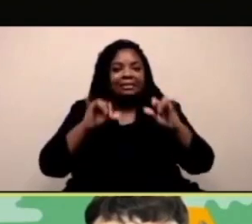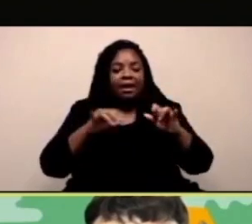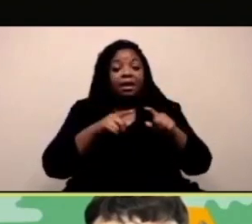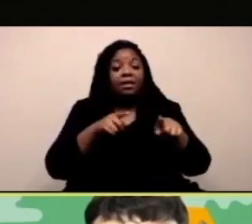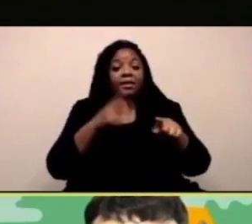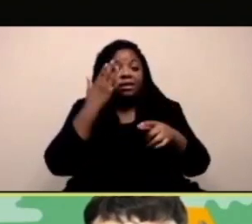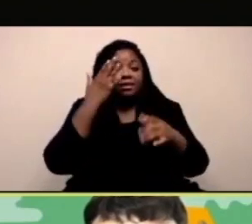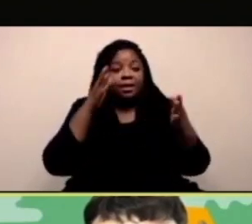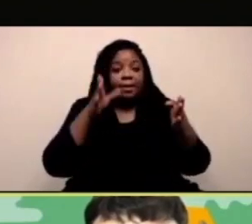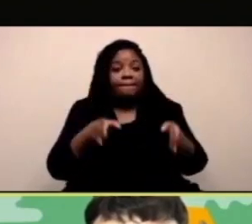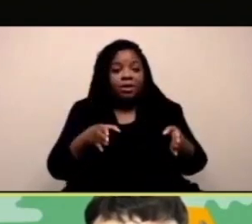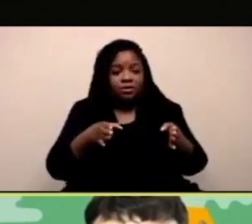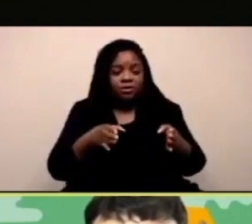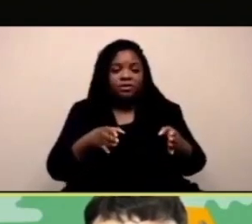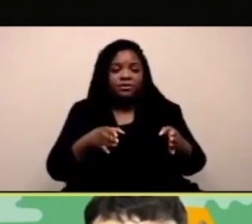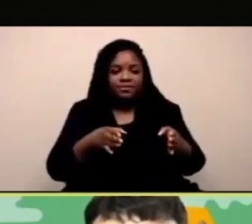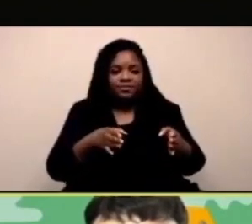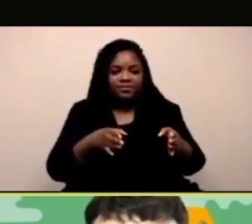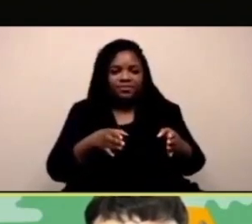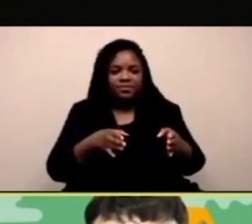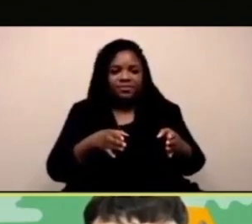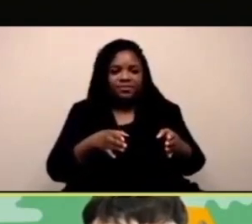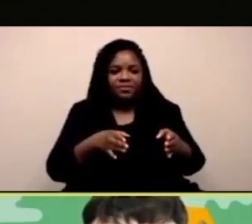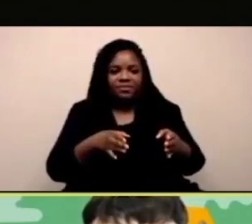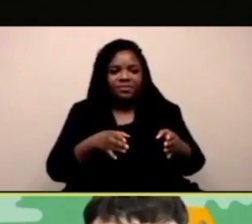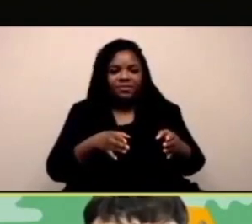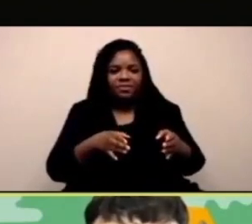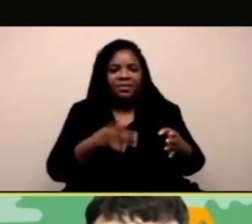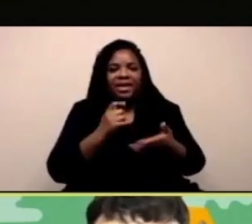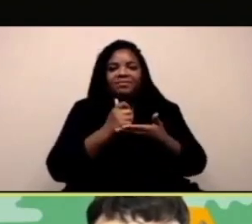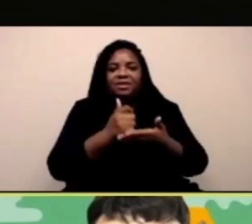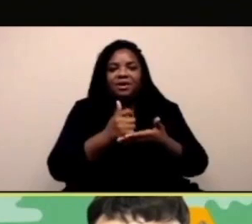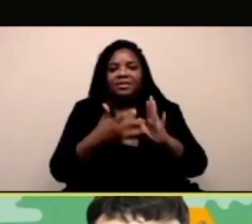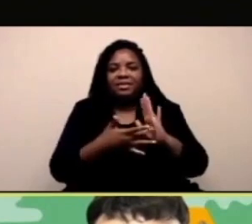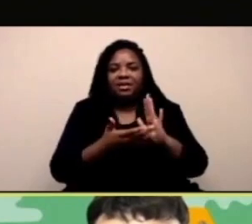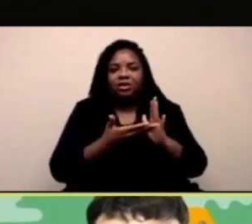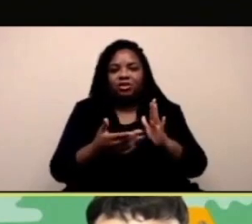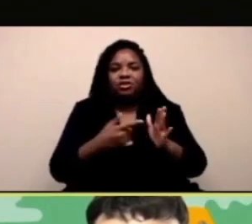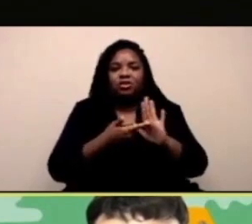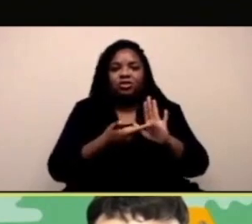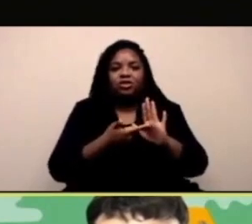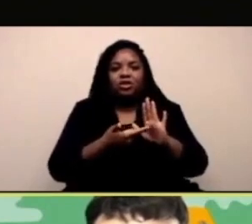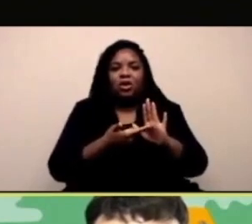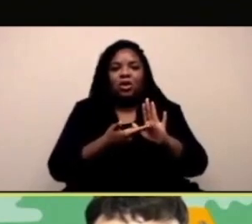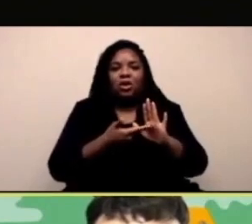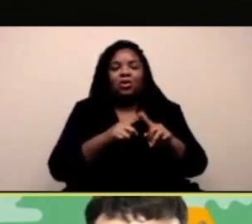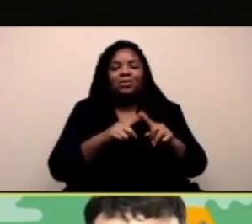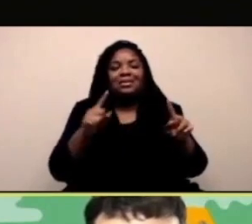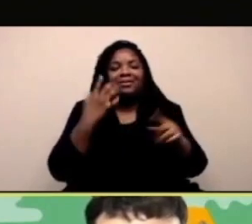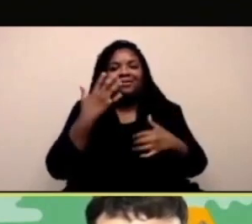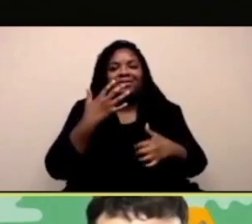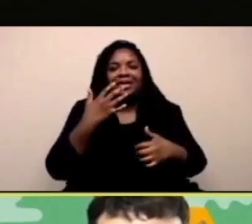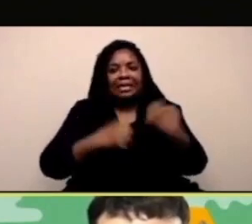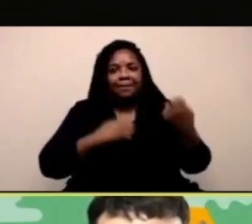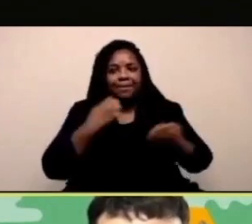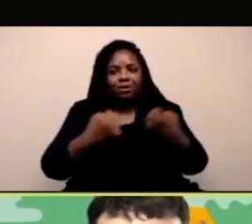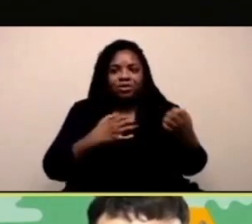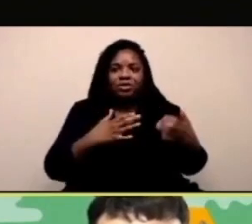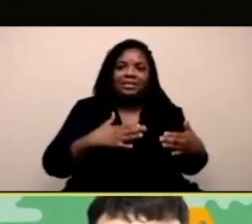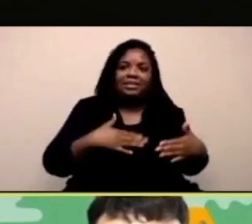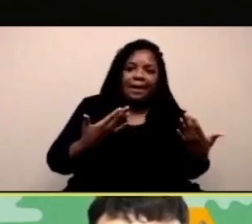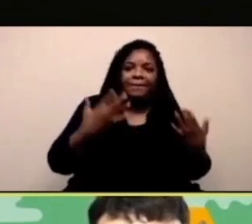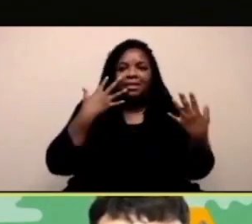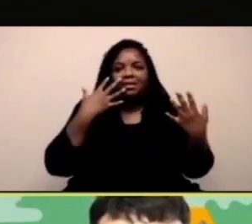this person riffed on the assistive technology one to show different emotions, such as sad, happy,